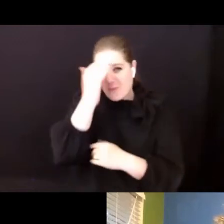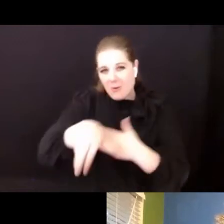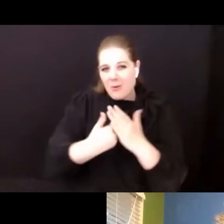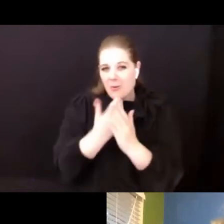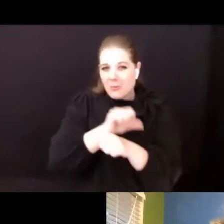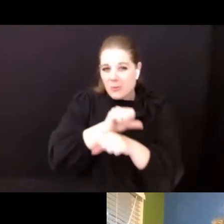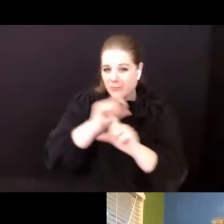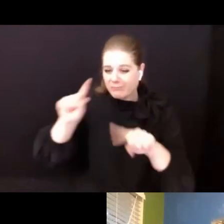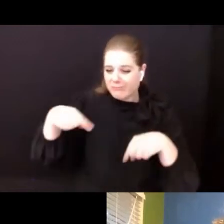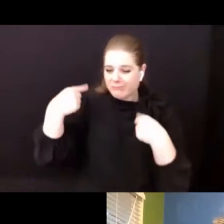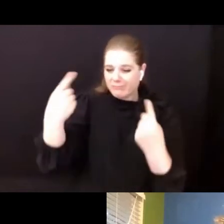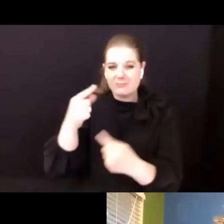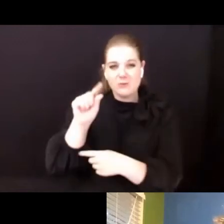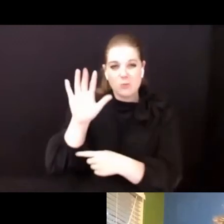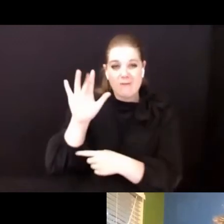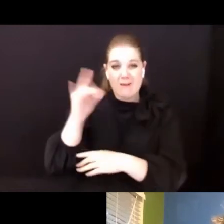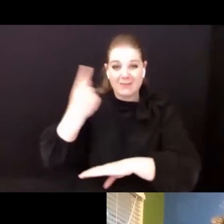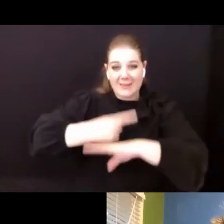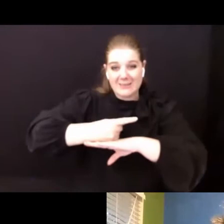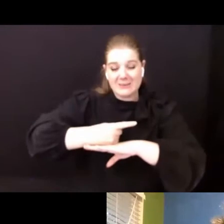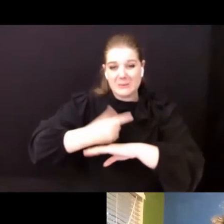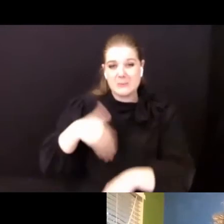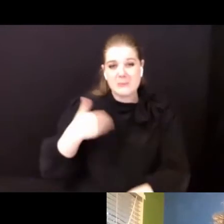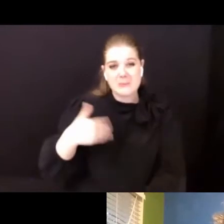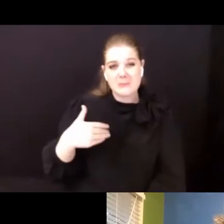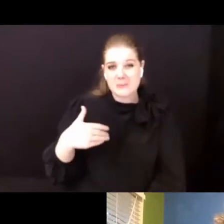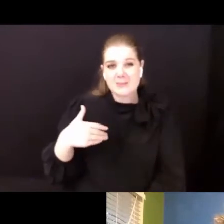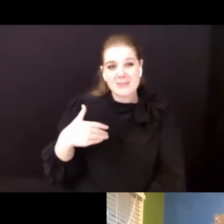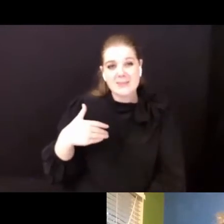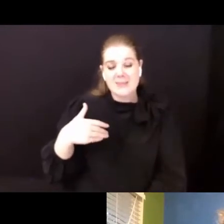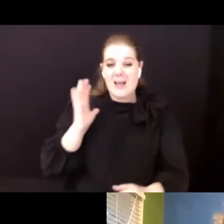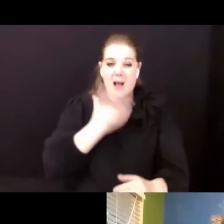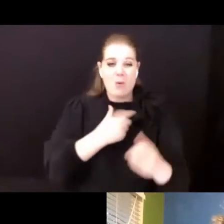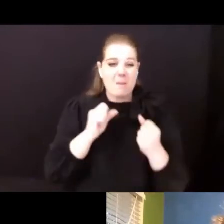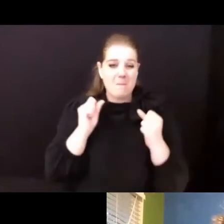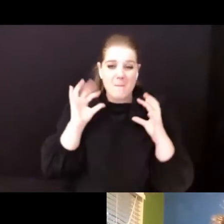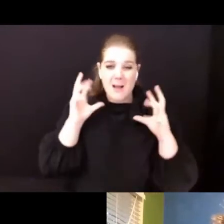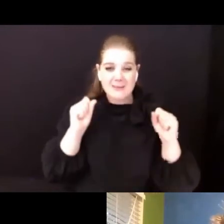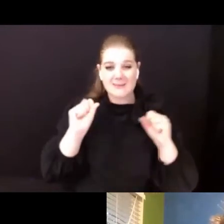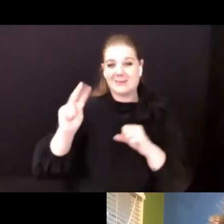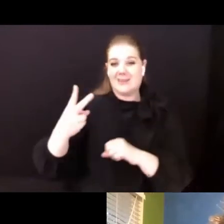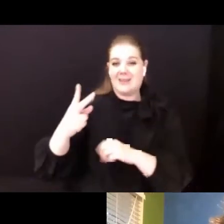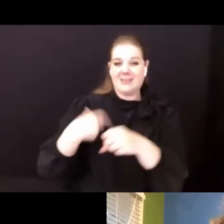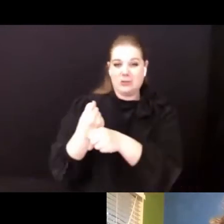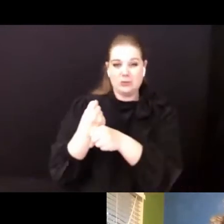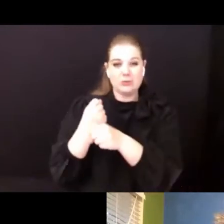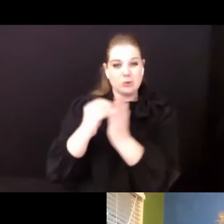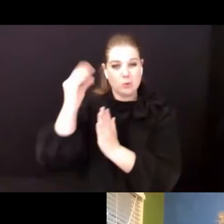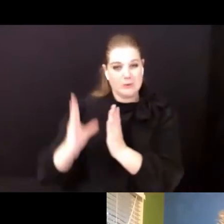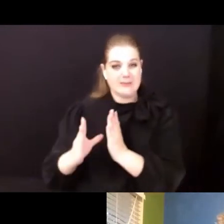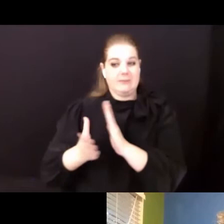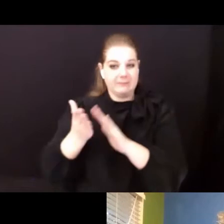last 25 days of events have been done by our amazing second year students. And so we've